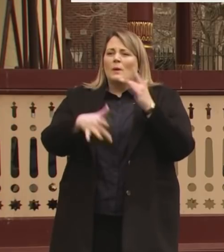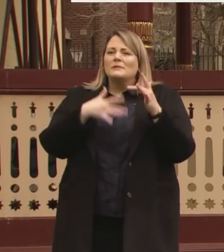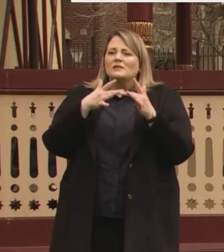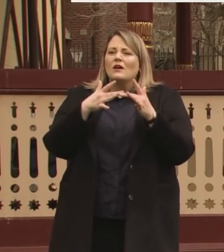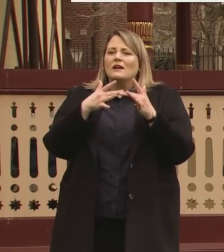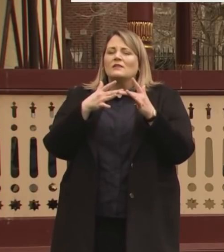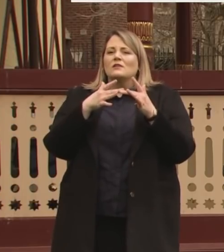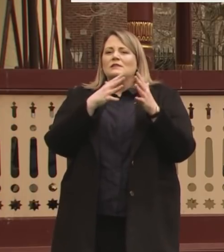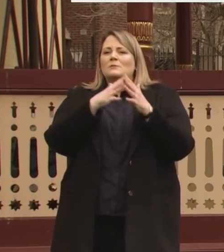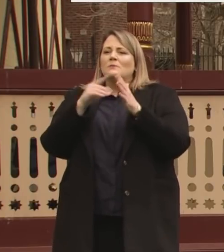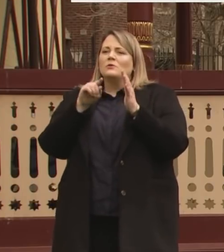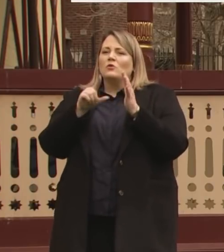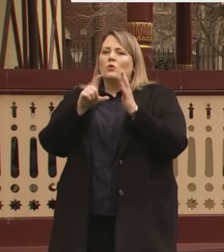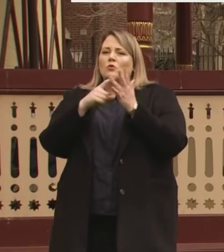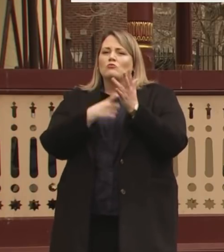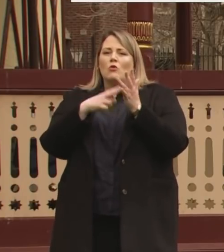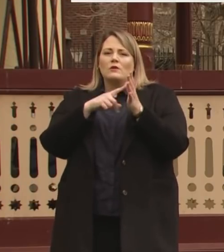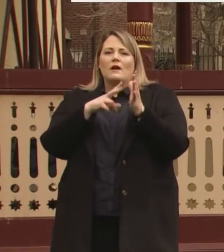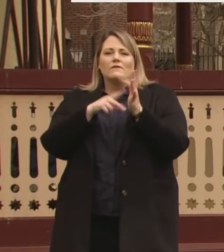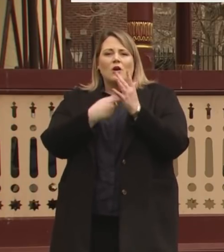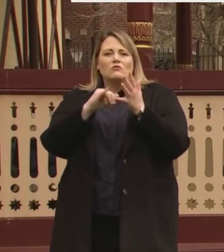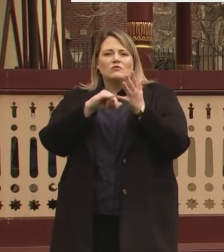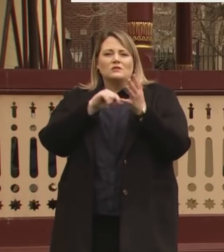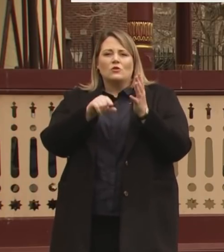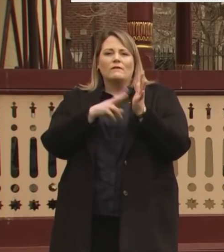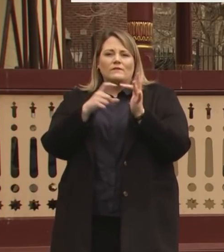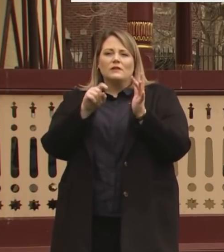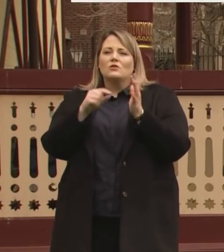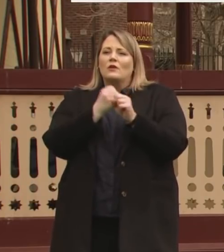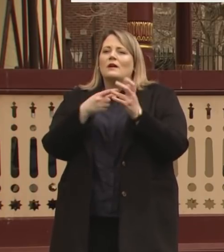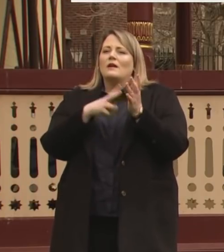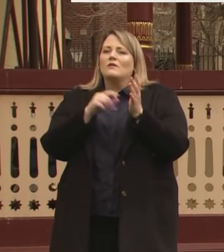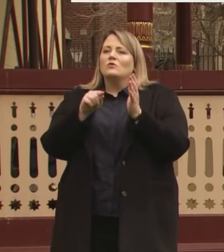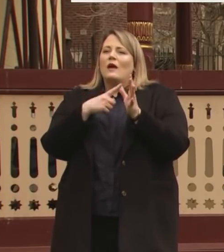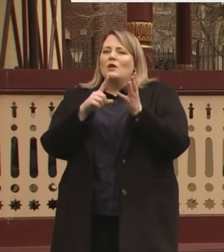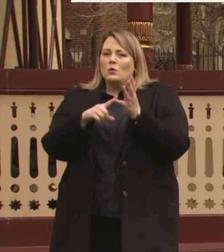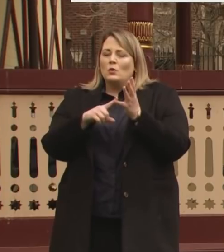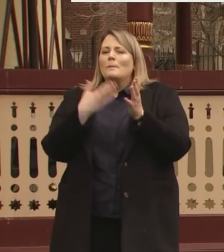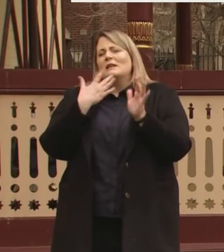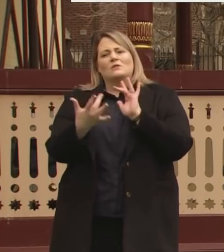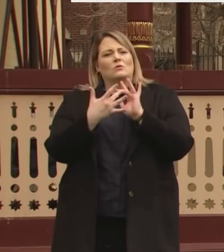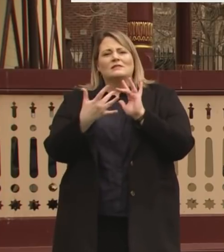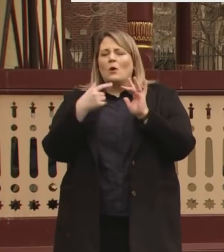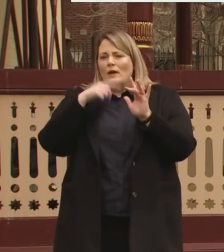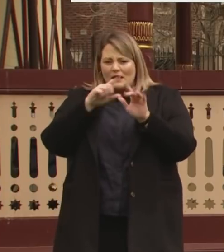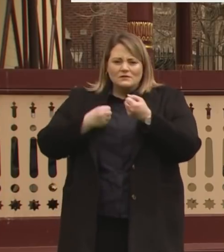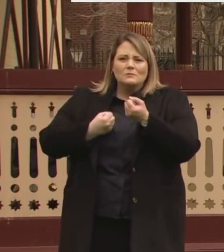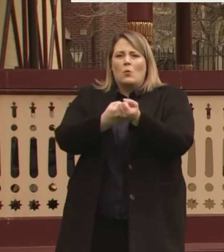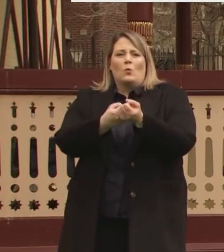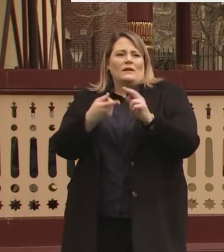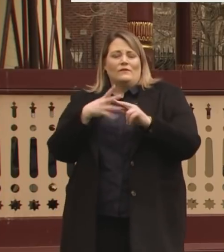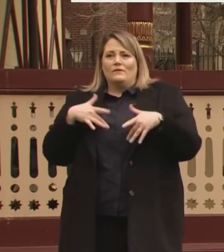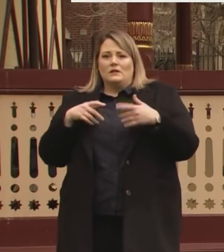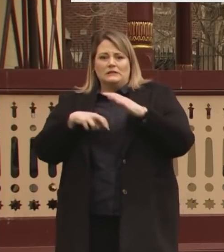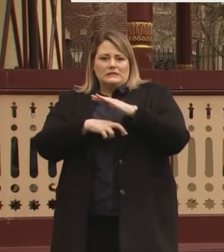www.coronavirus.vic.gov.au. We are here to support. There's been an enormous amount of work in community fora and